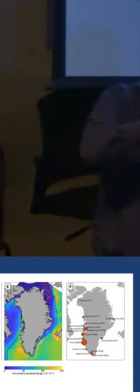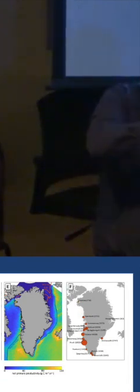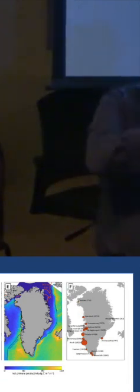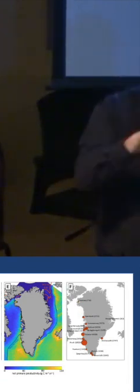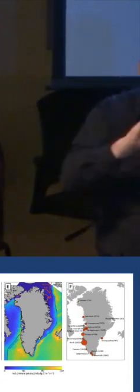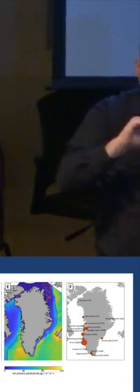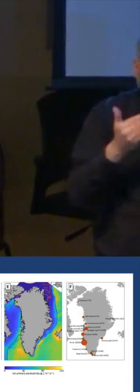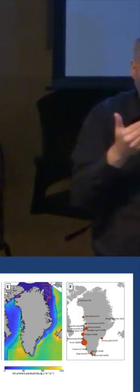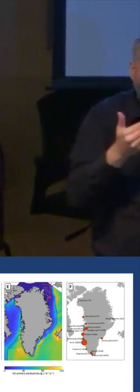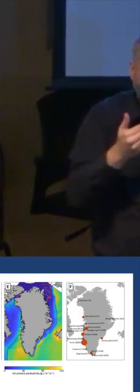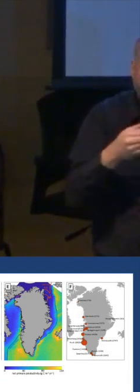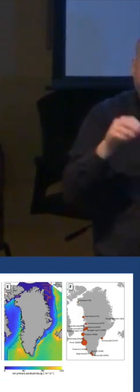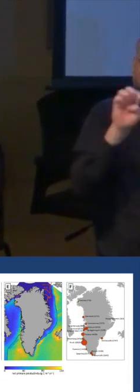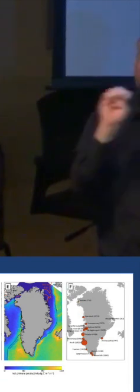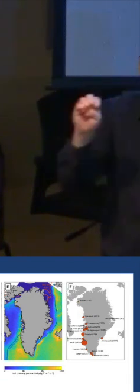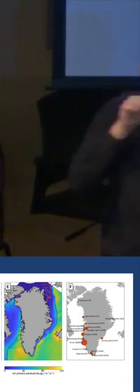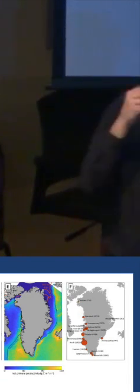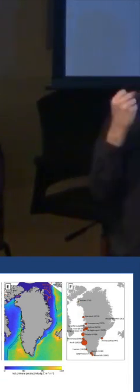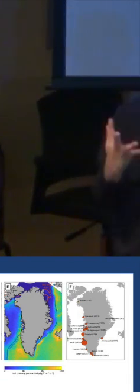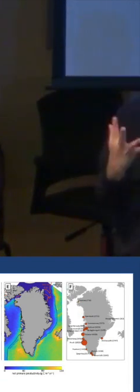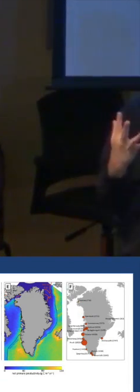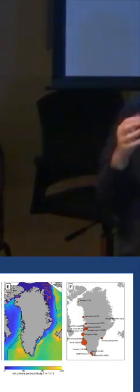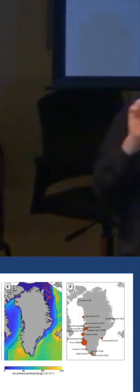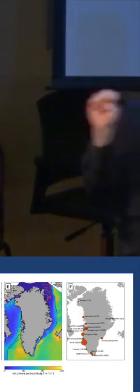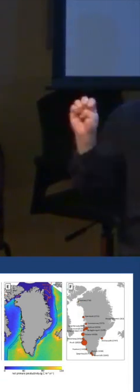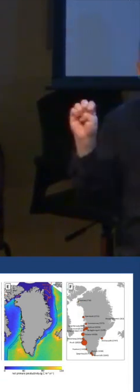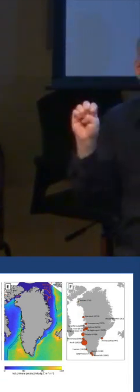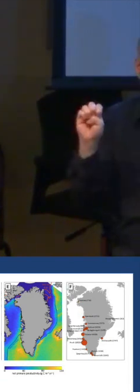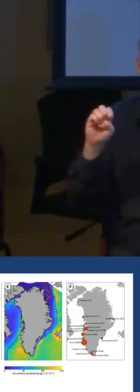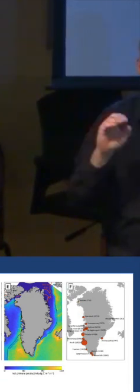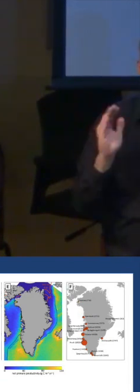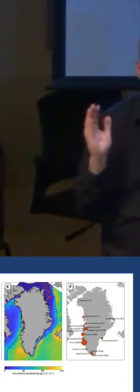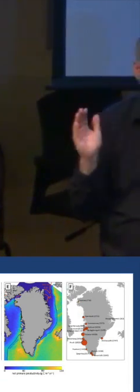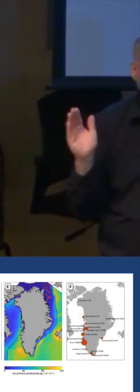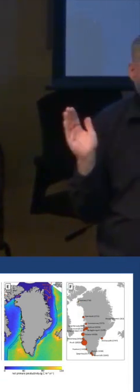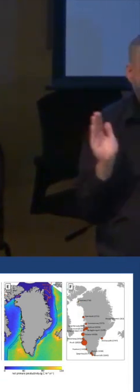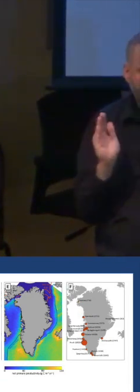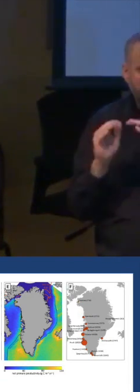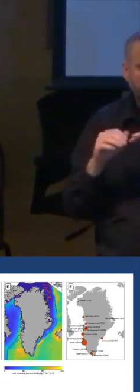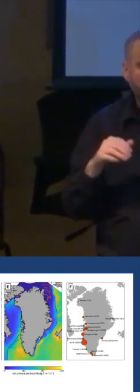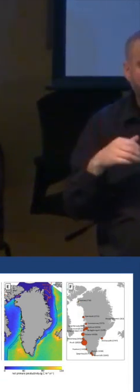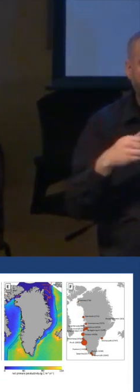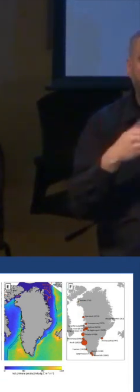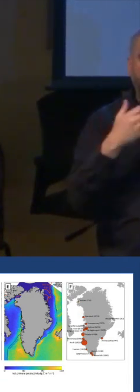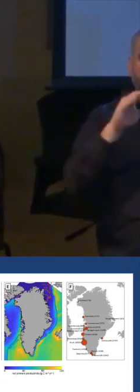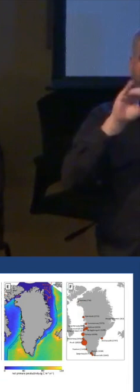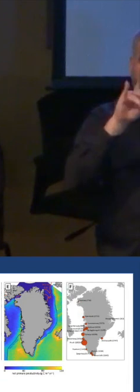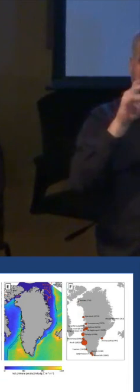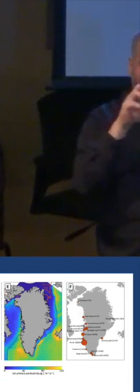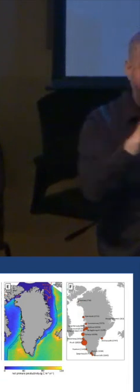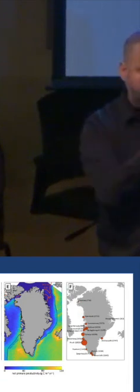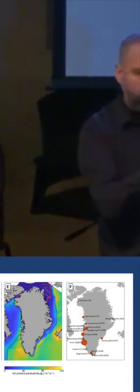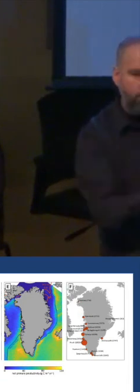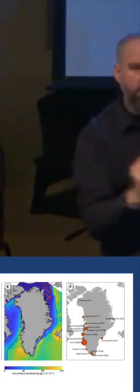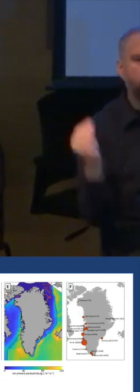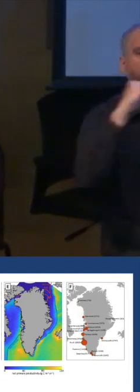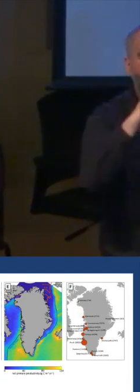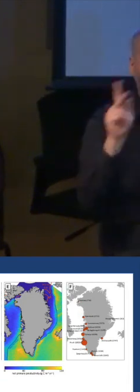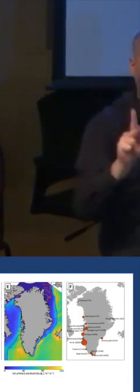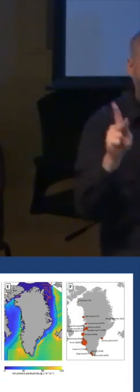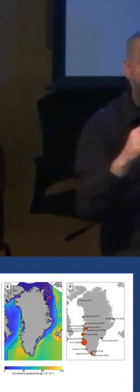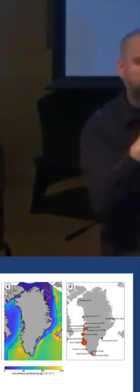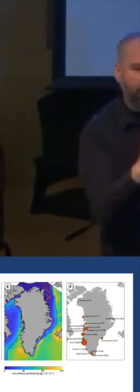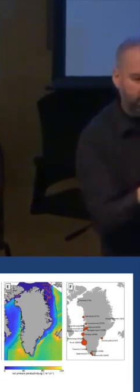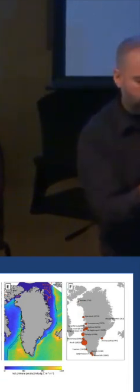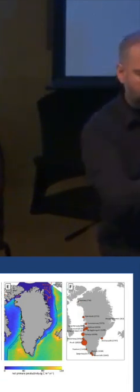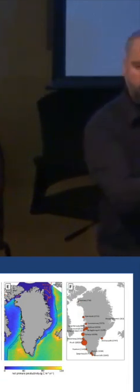keeps that region very cold. There are many more on the west, where the climate is milder. The plot all